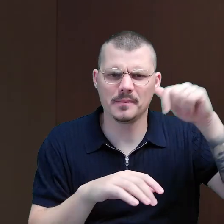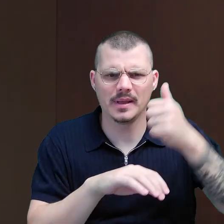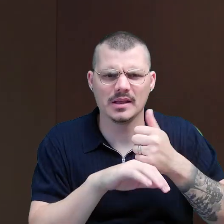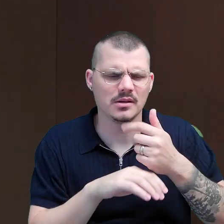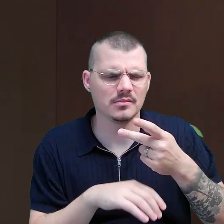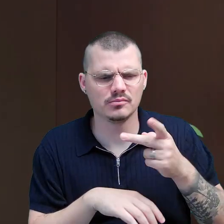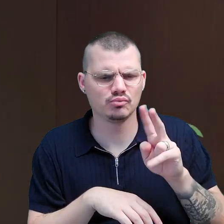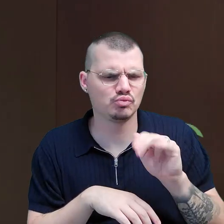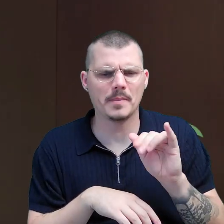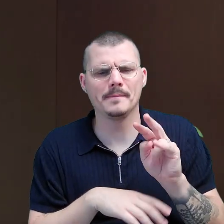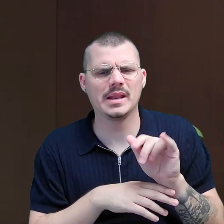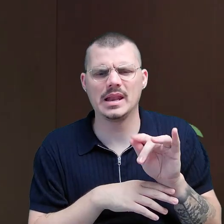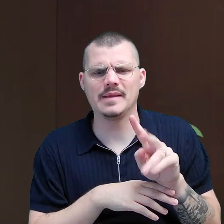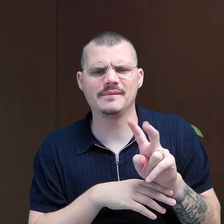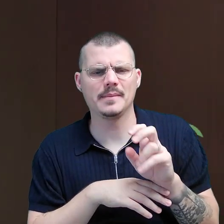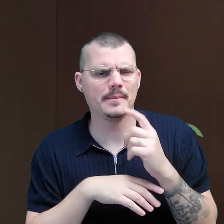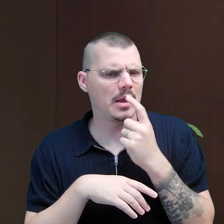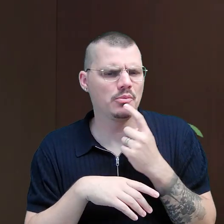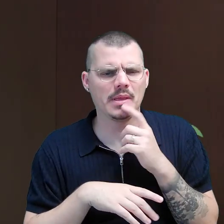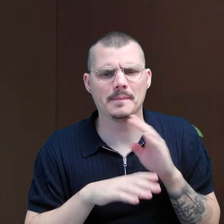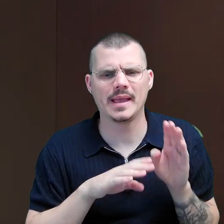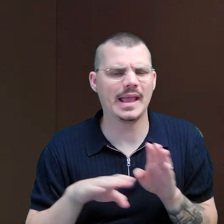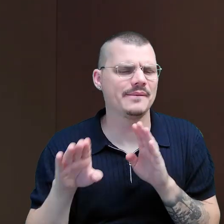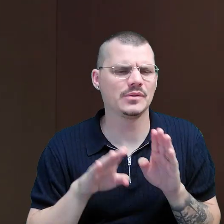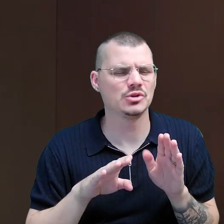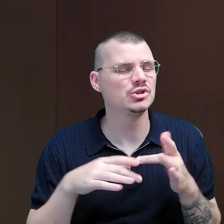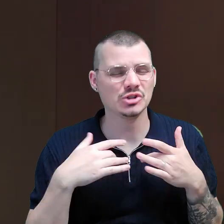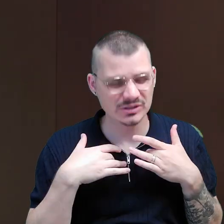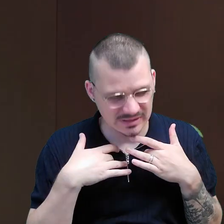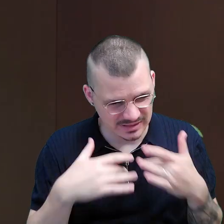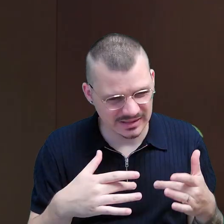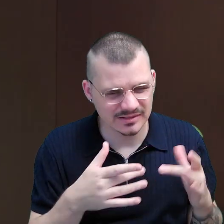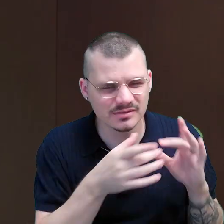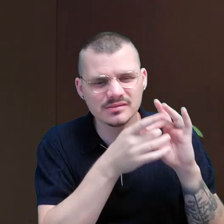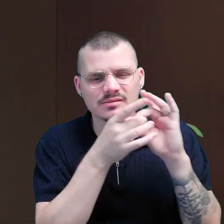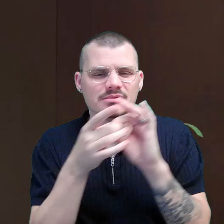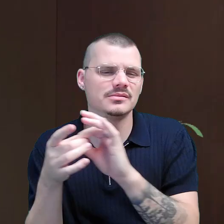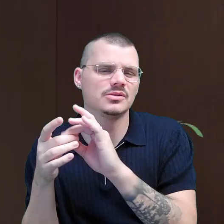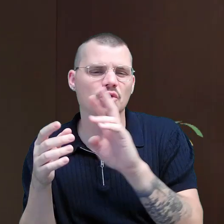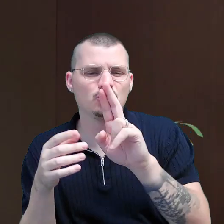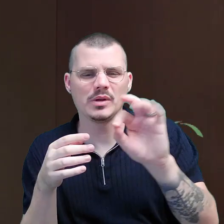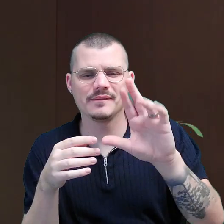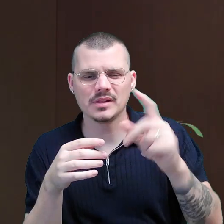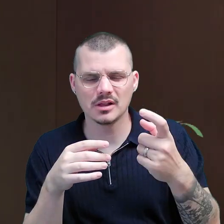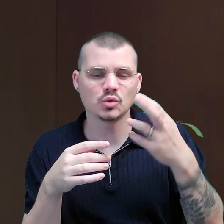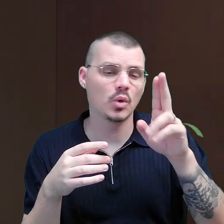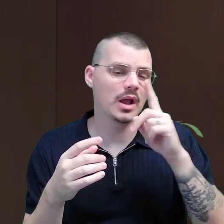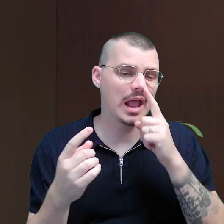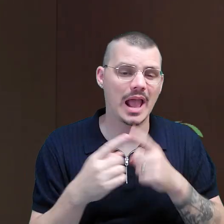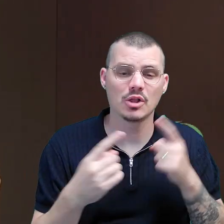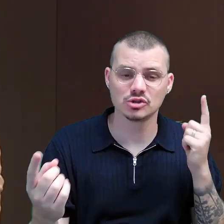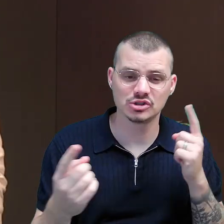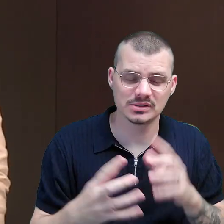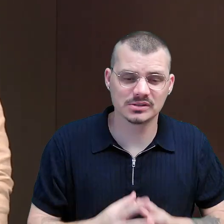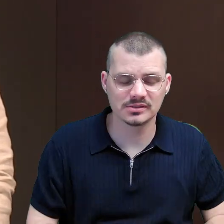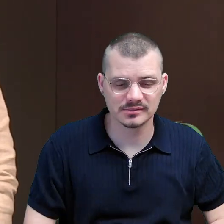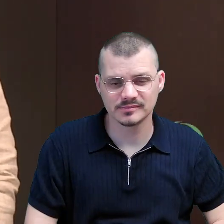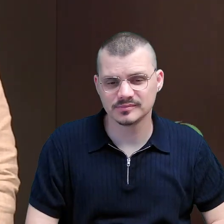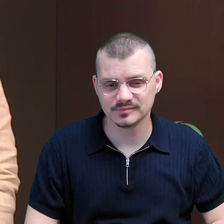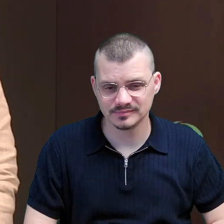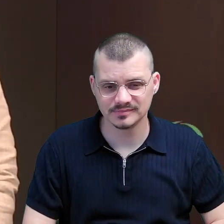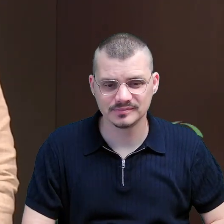primitive mouthing behavior. It's typically related to reflux or allergies.